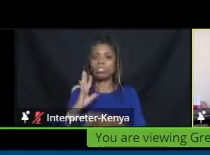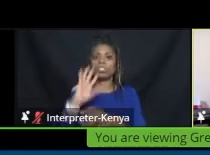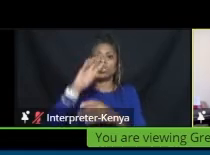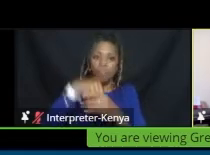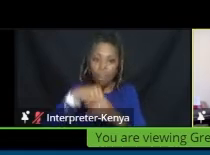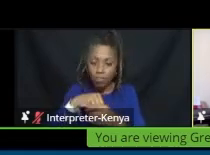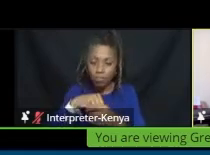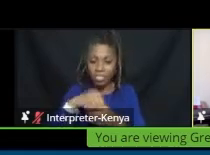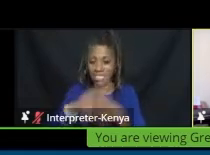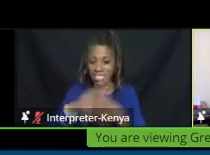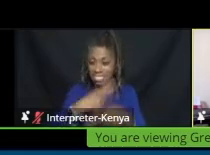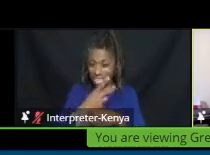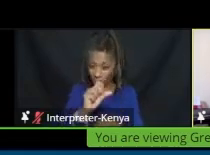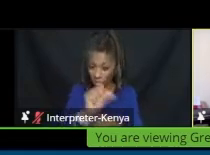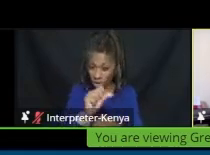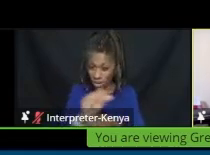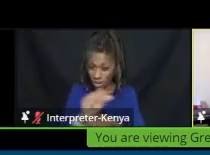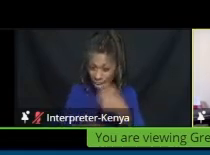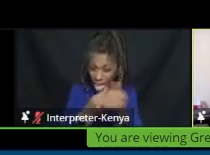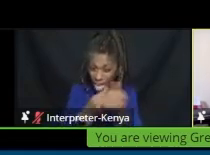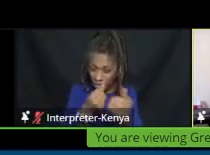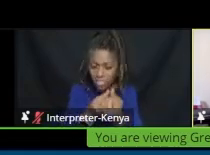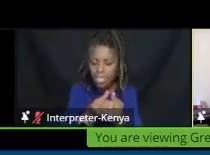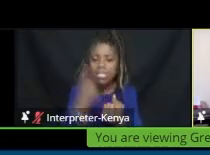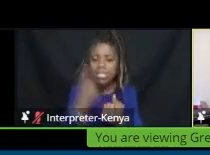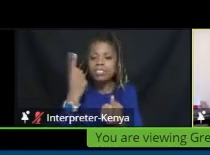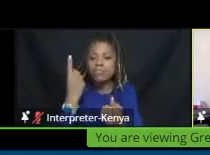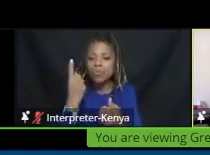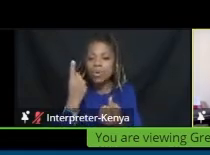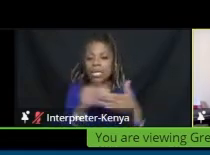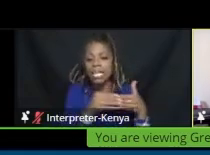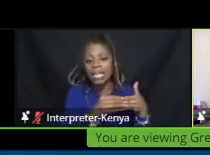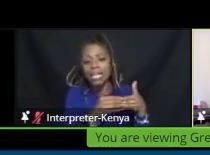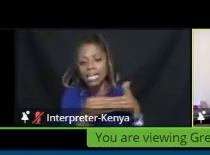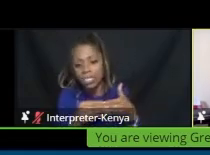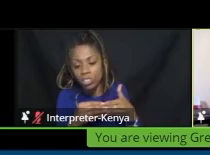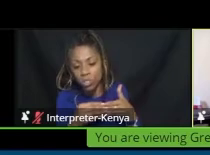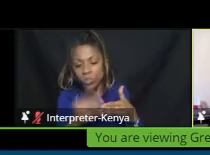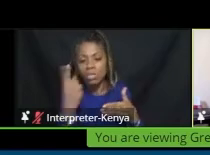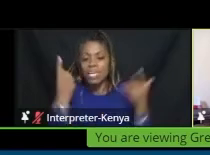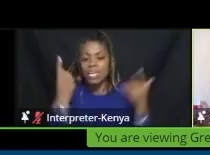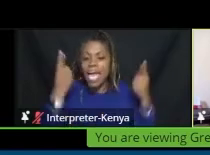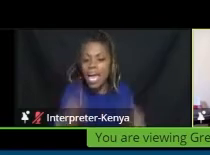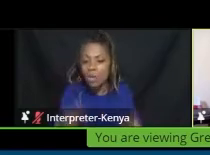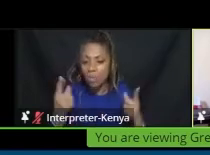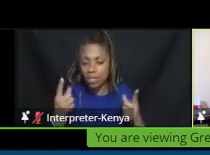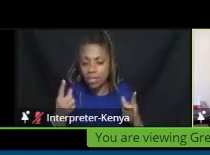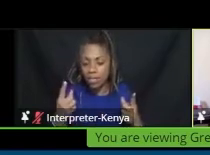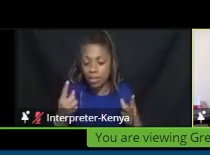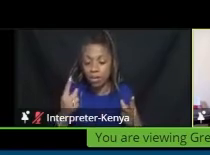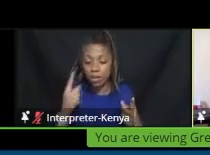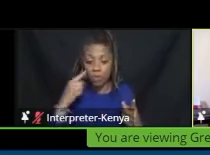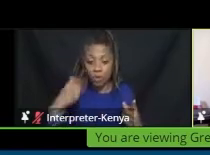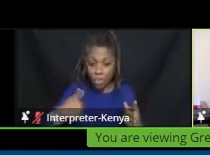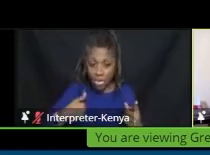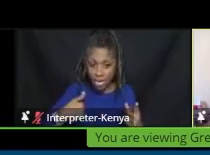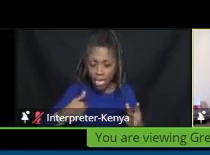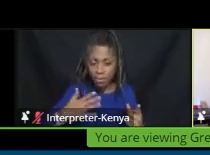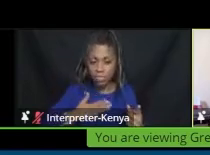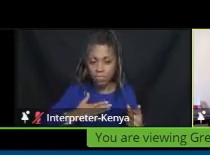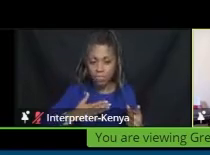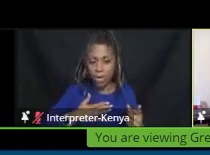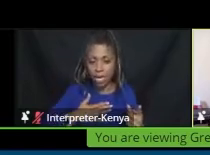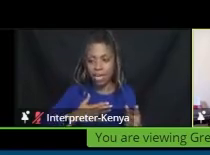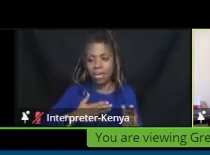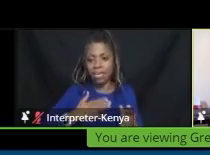someone that really spearheaded, that got you going, right? For me, it was my 6'4", now 31-year-old lawyer